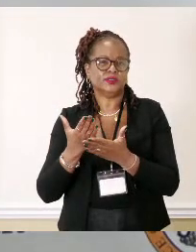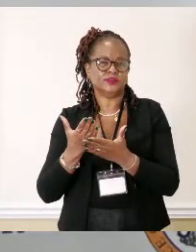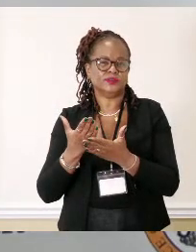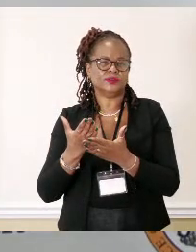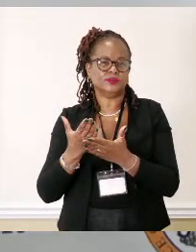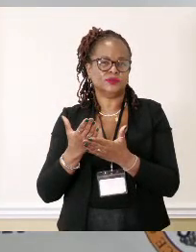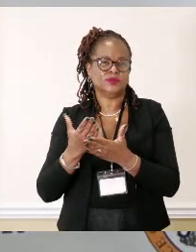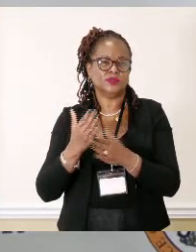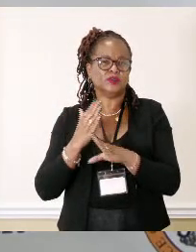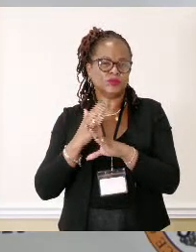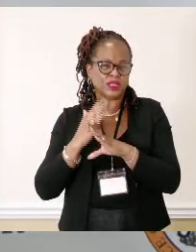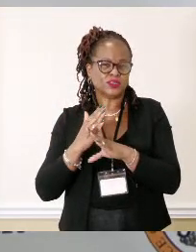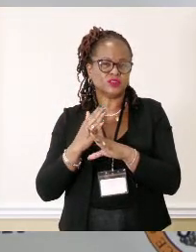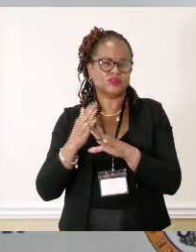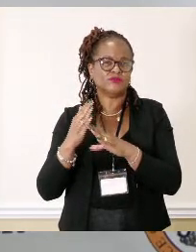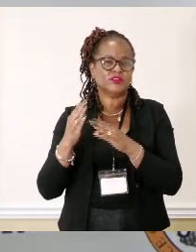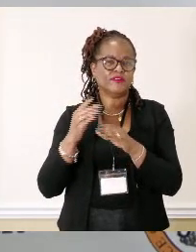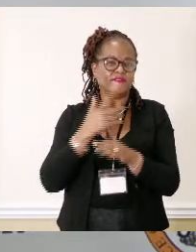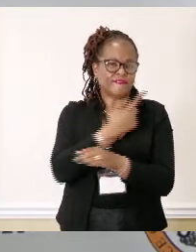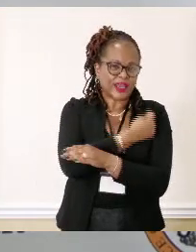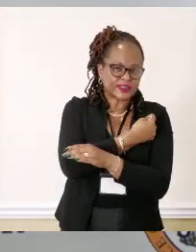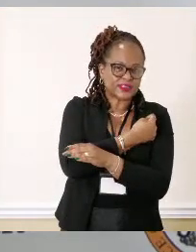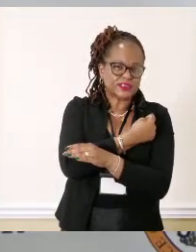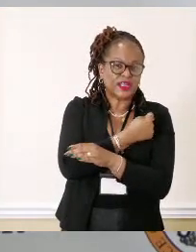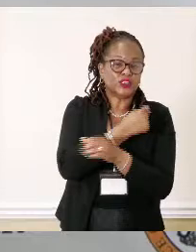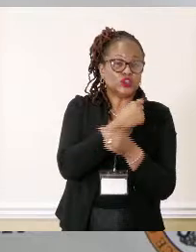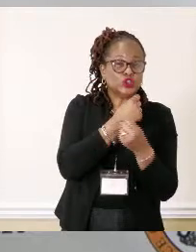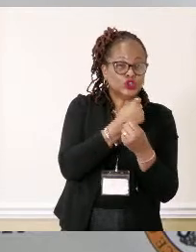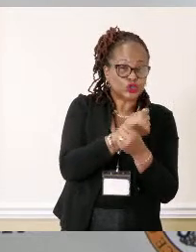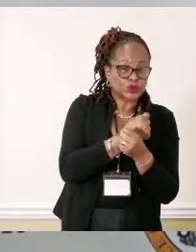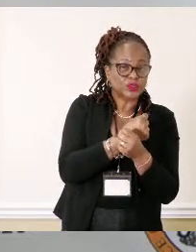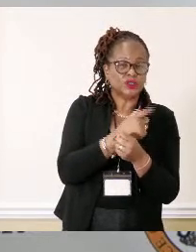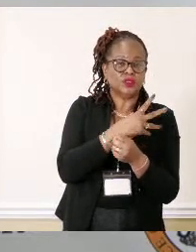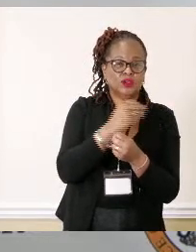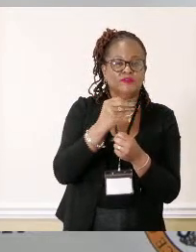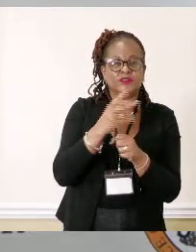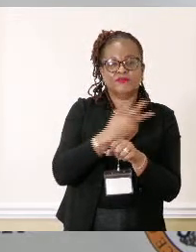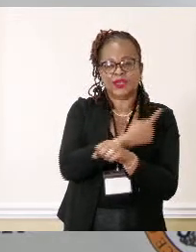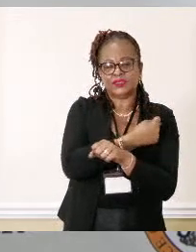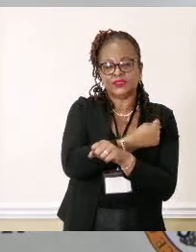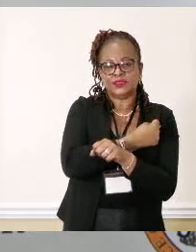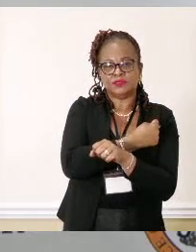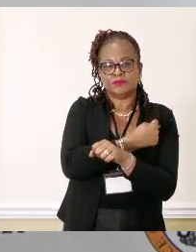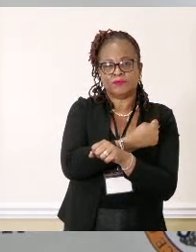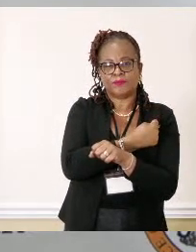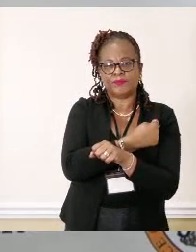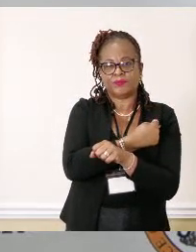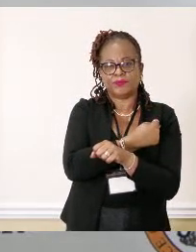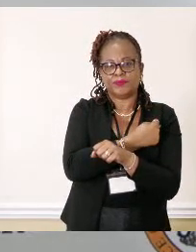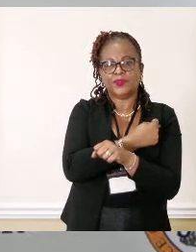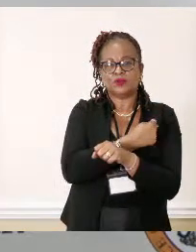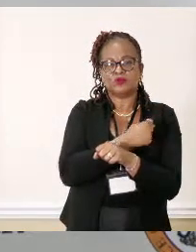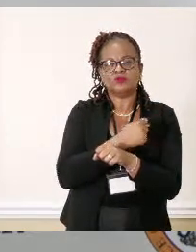the protection of the vaccine and the security of the vaccine, and that we have been